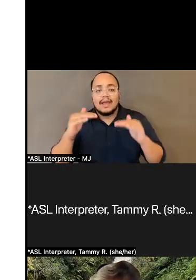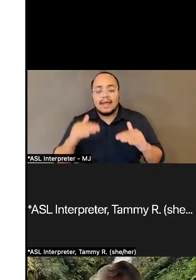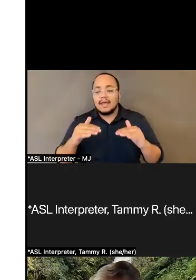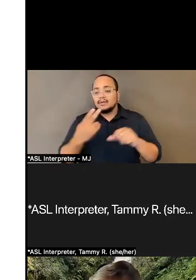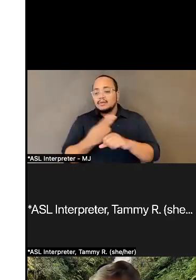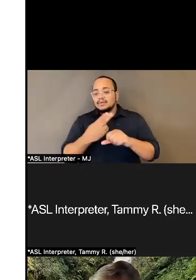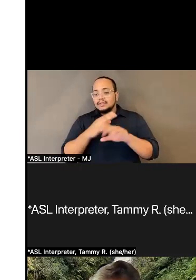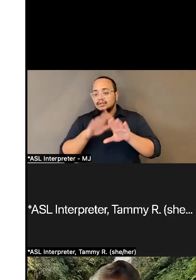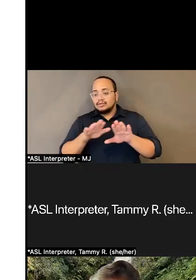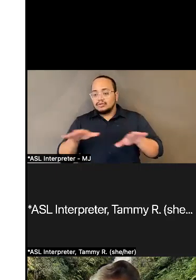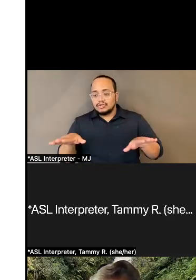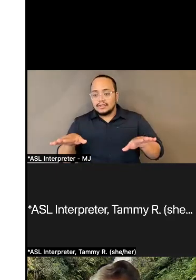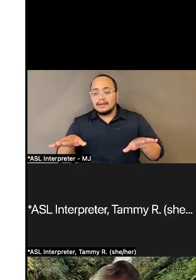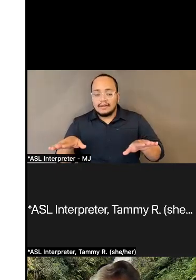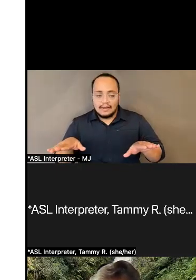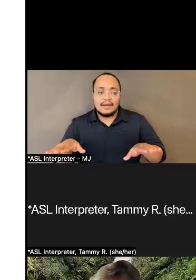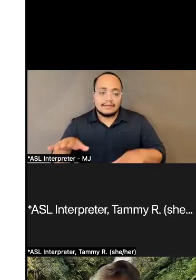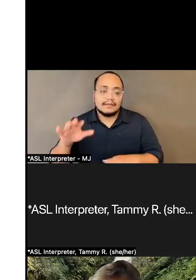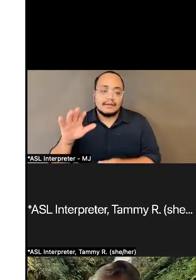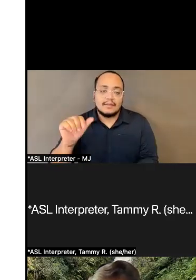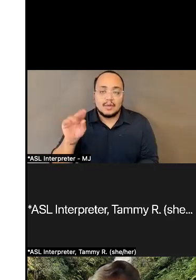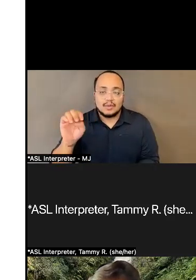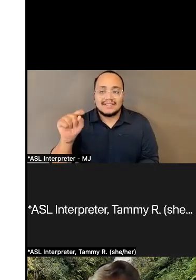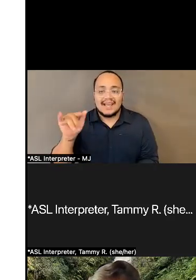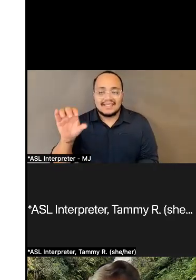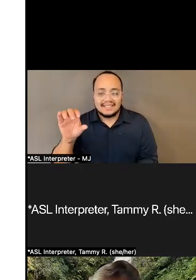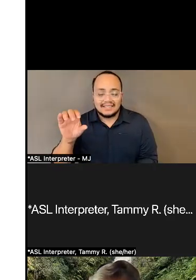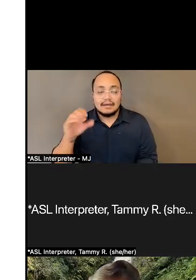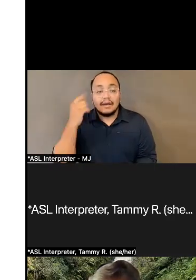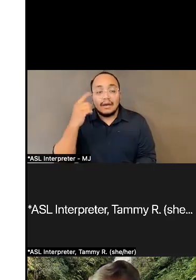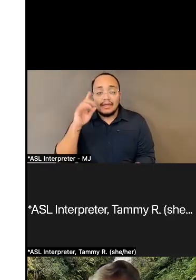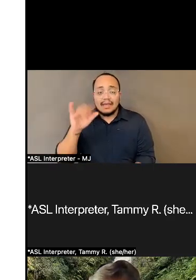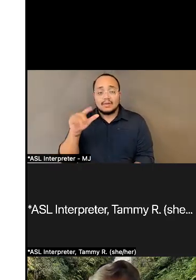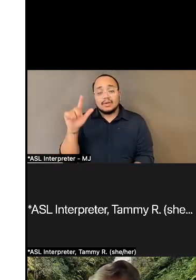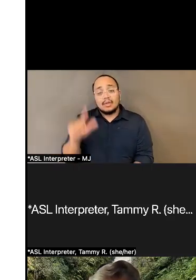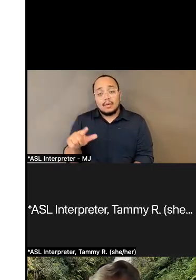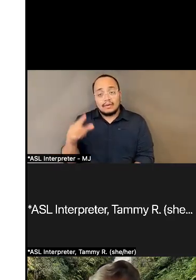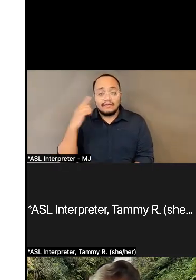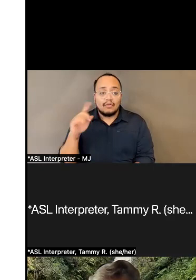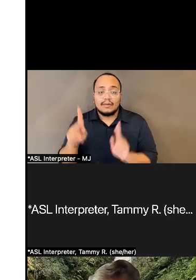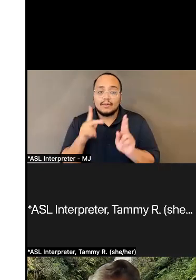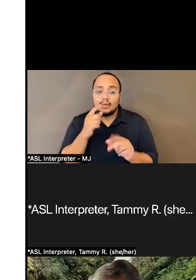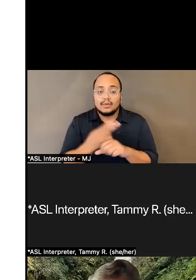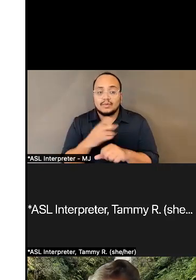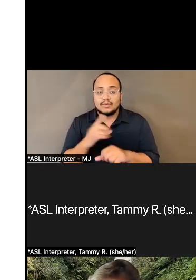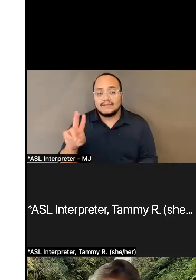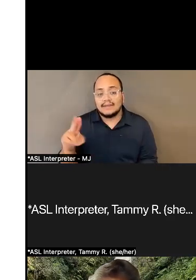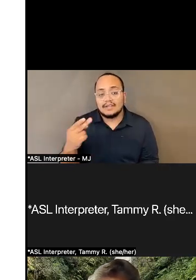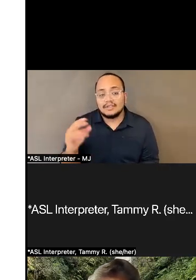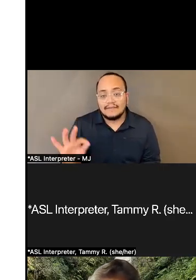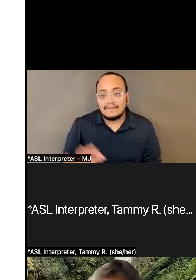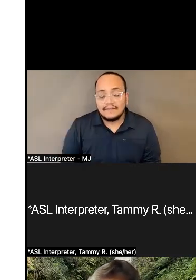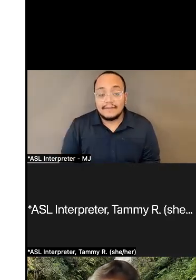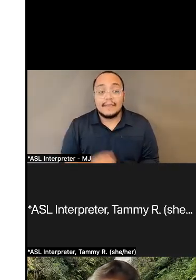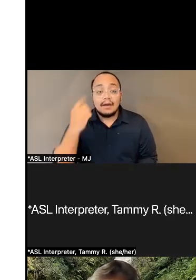abuse tactic. All of those were lower for people who received the DV Housing First model.